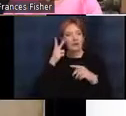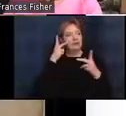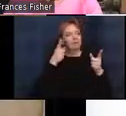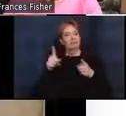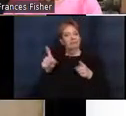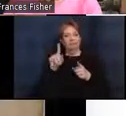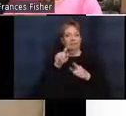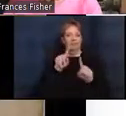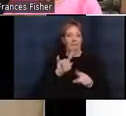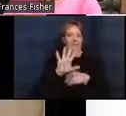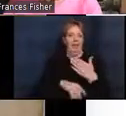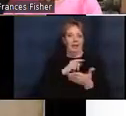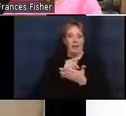time.